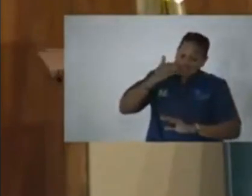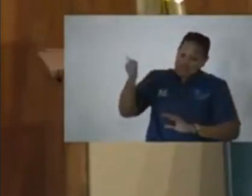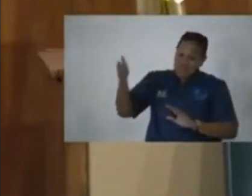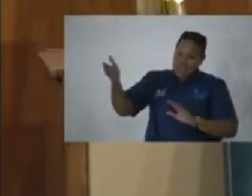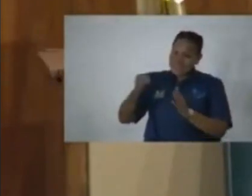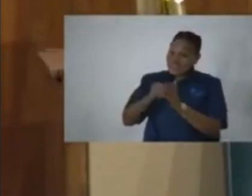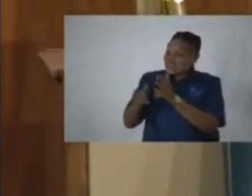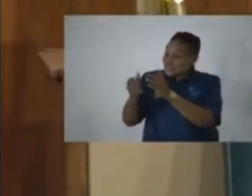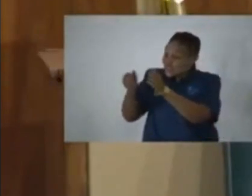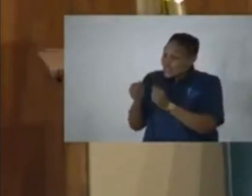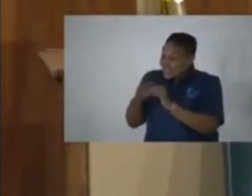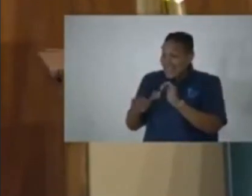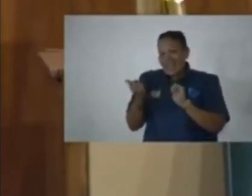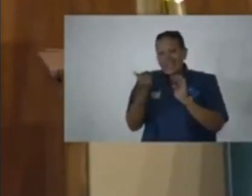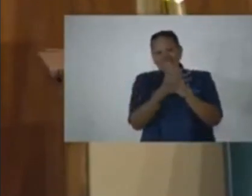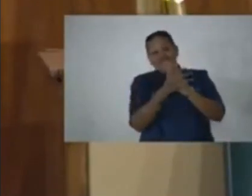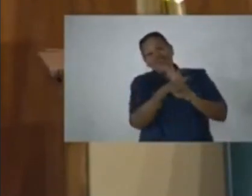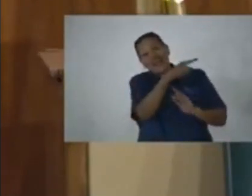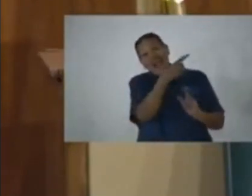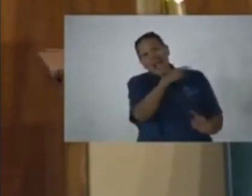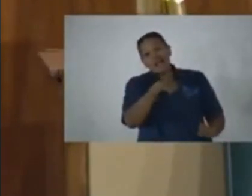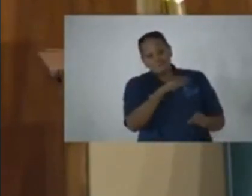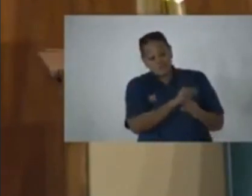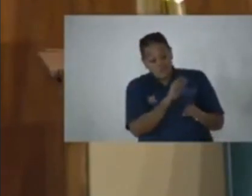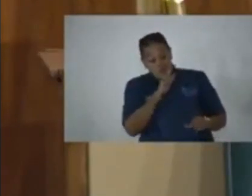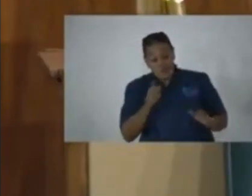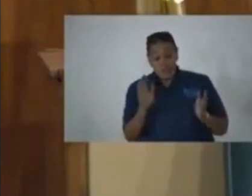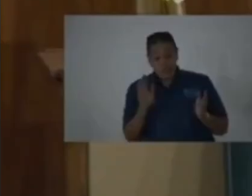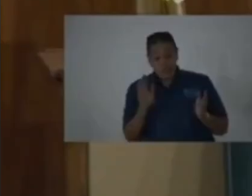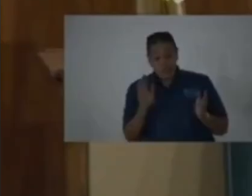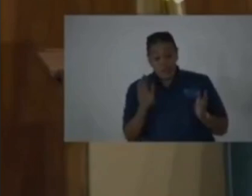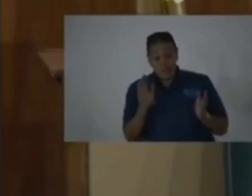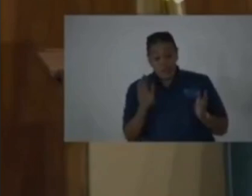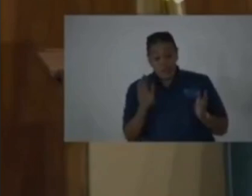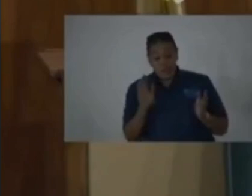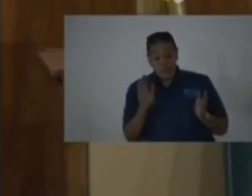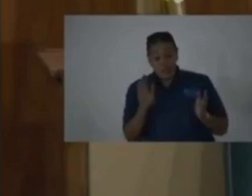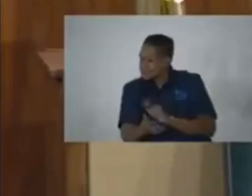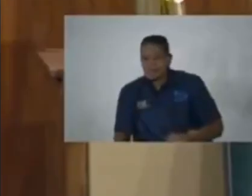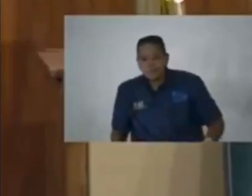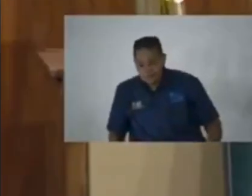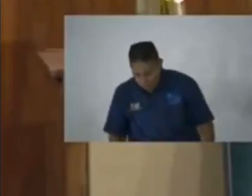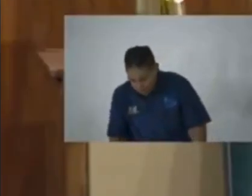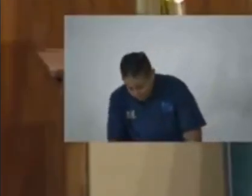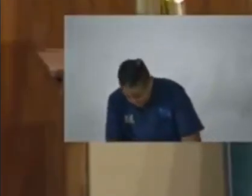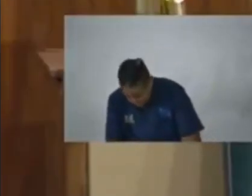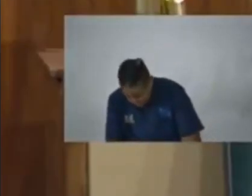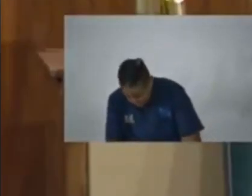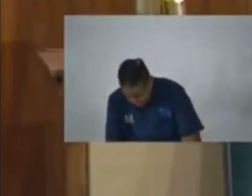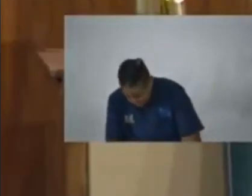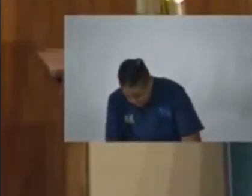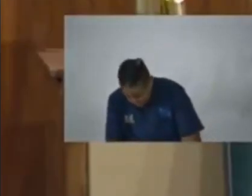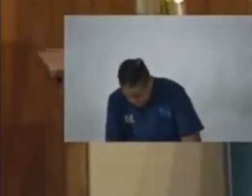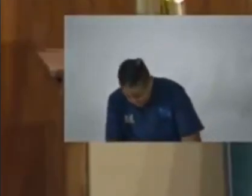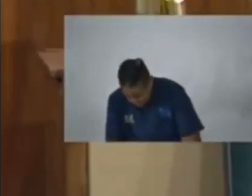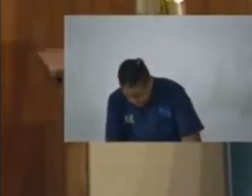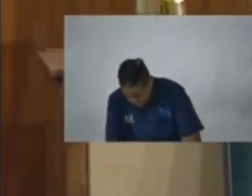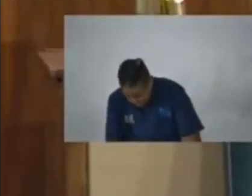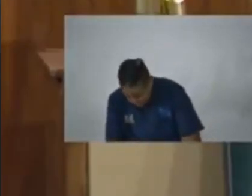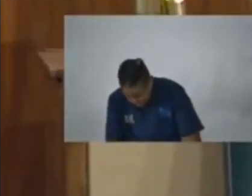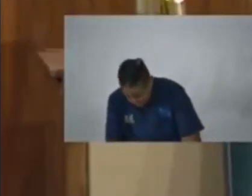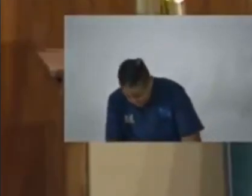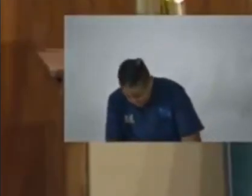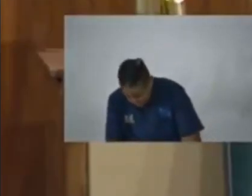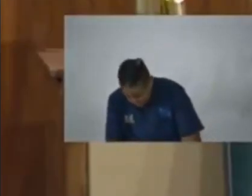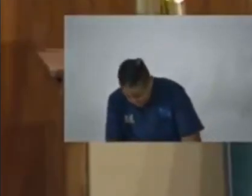of students than many other schools that we're better than. We see a term. So,